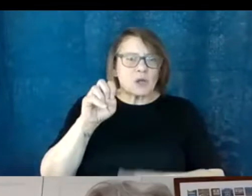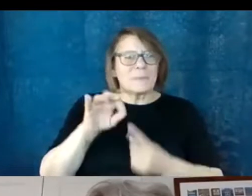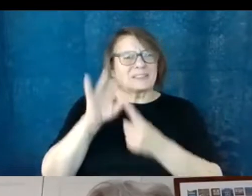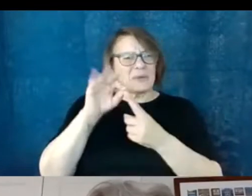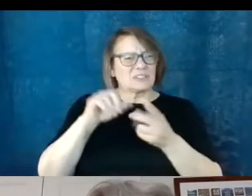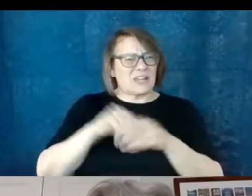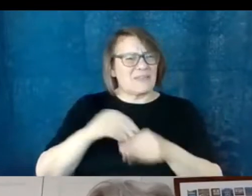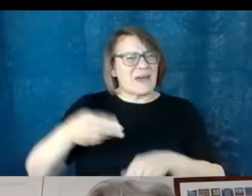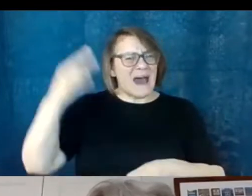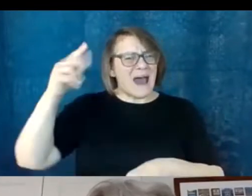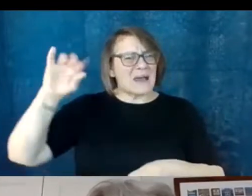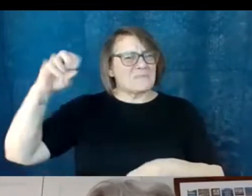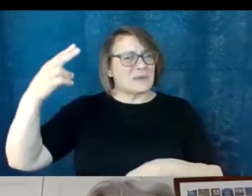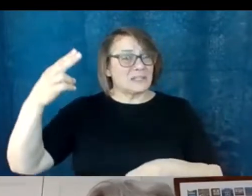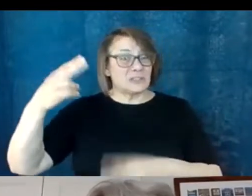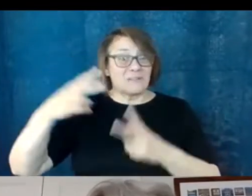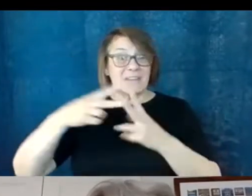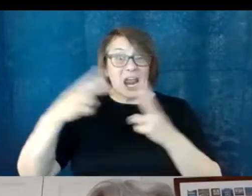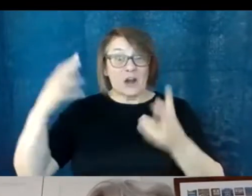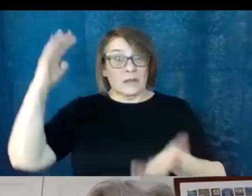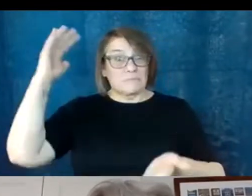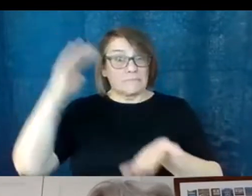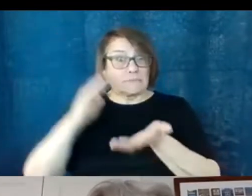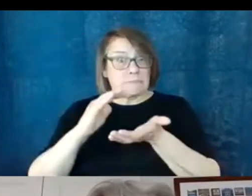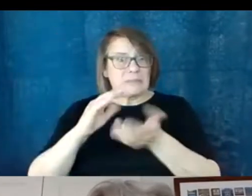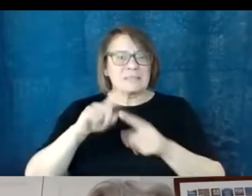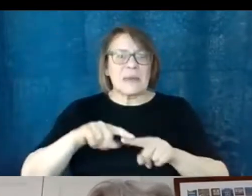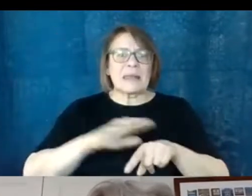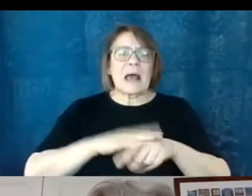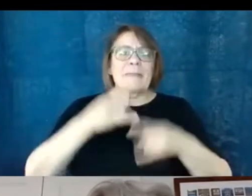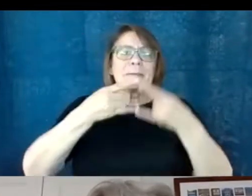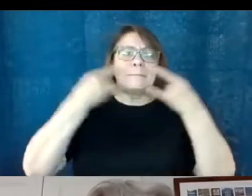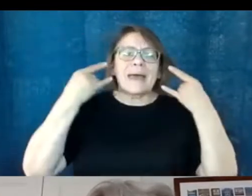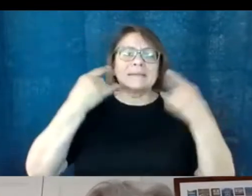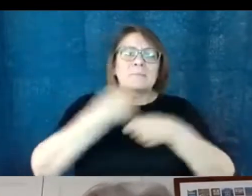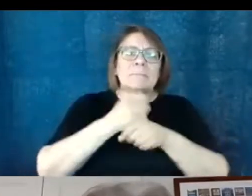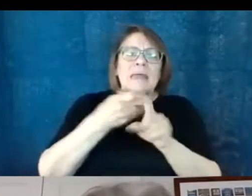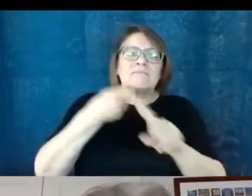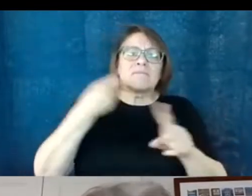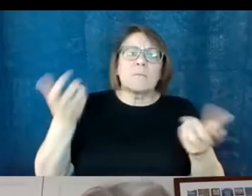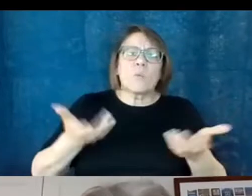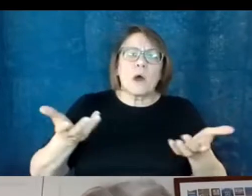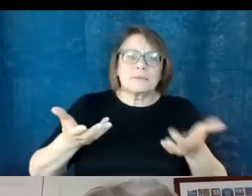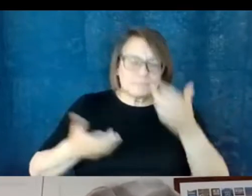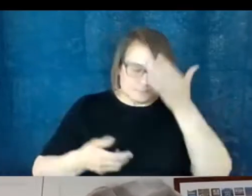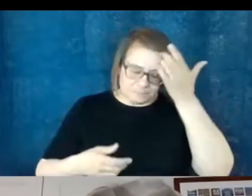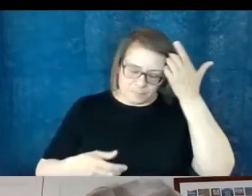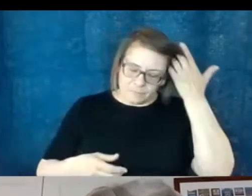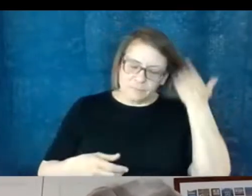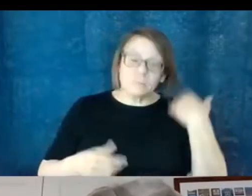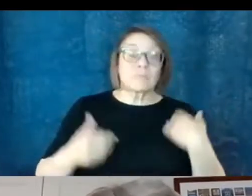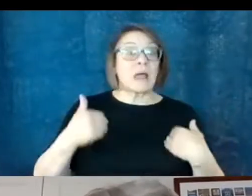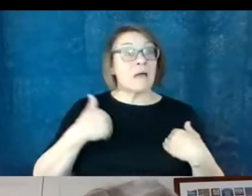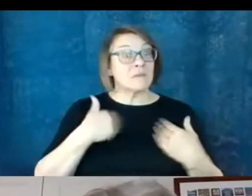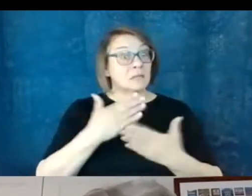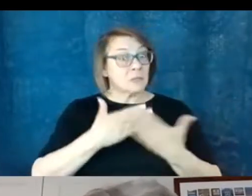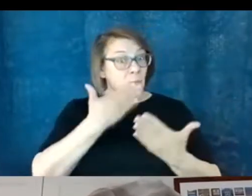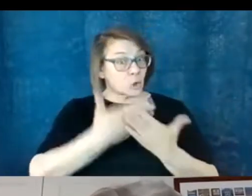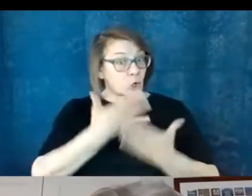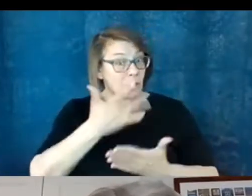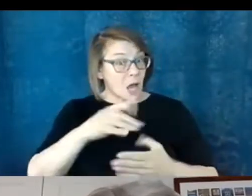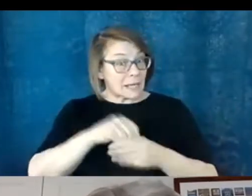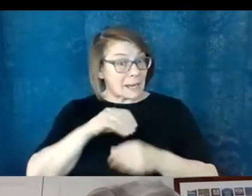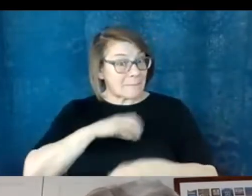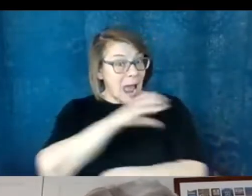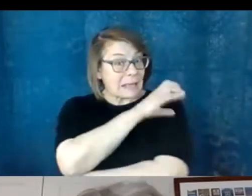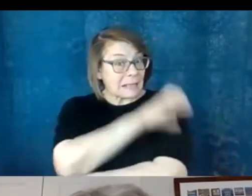by quite a lot, depending on what the mask is made out of. I've had good luck here in my clinic using